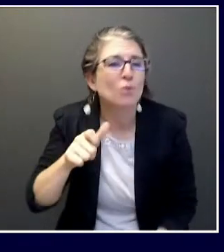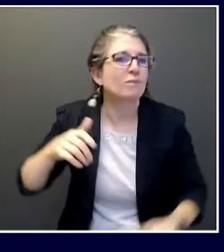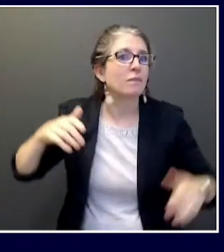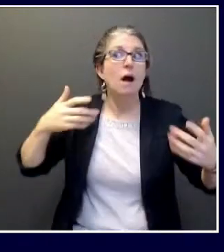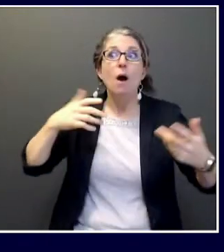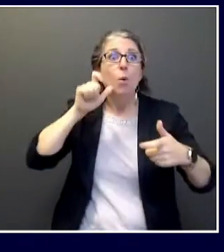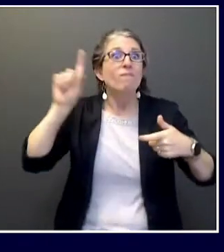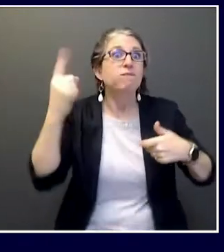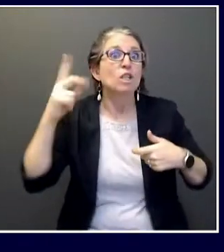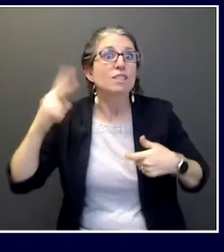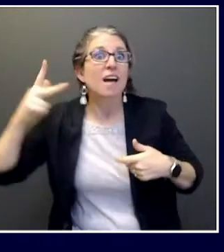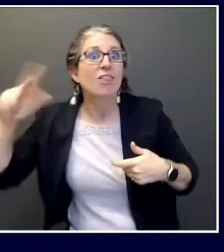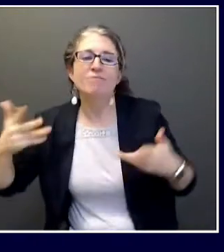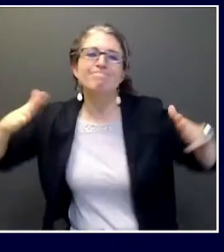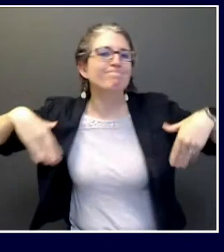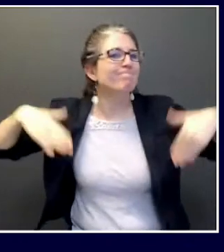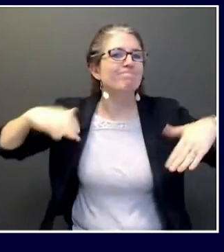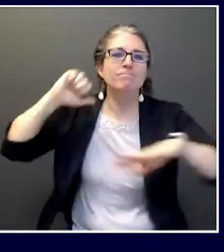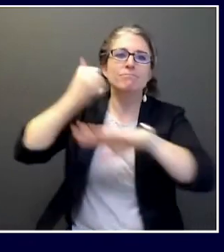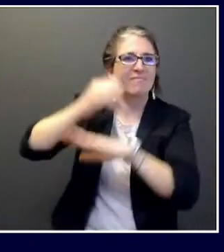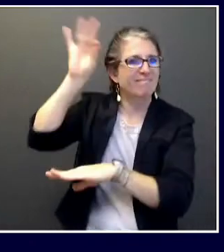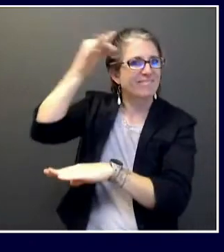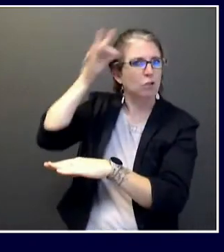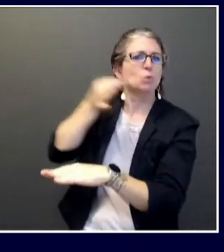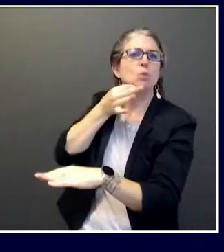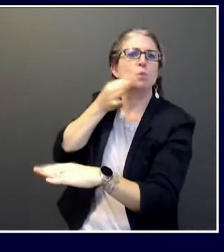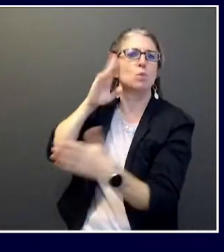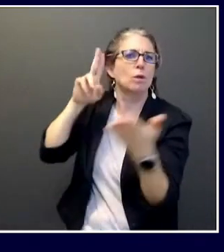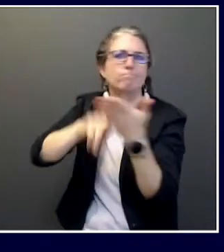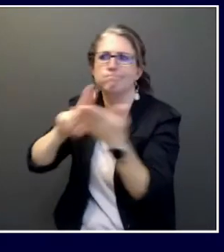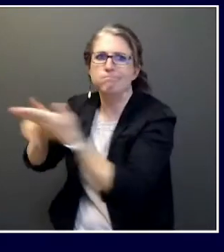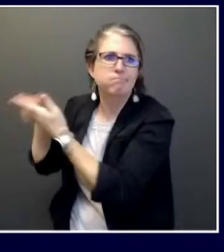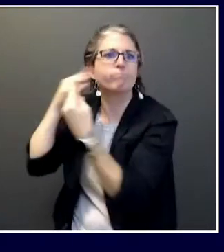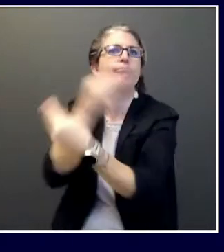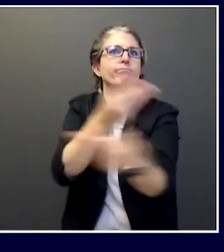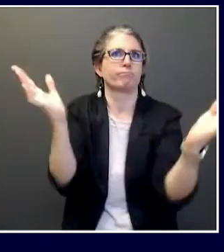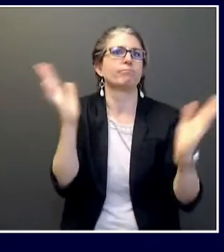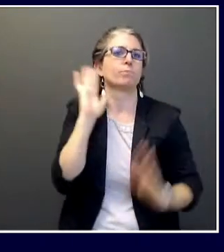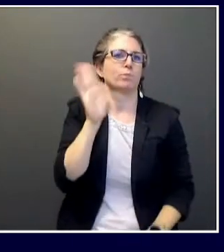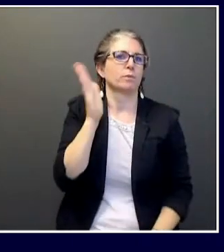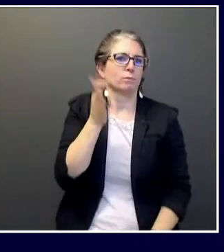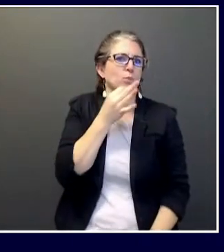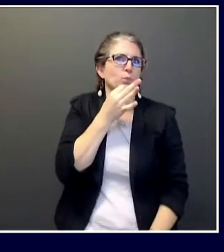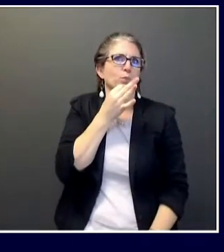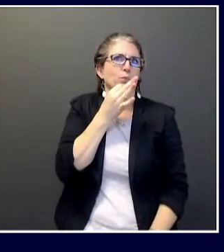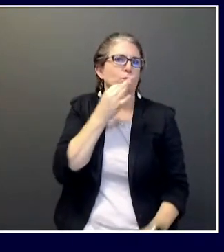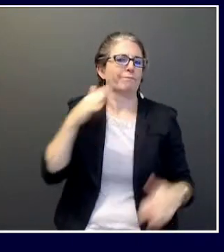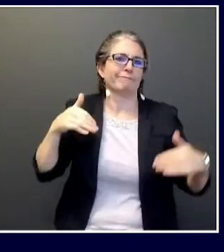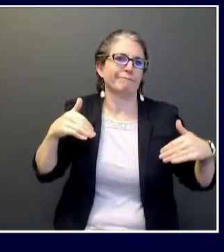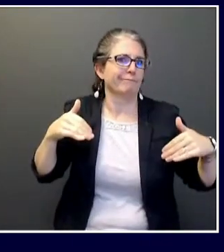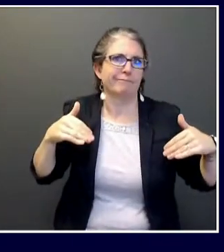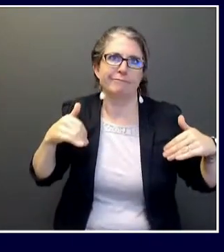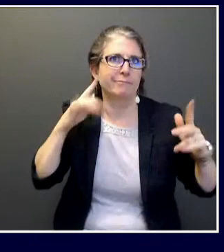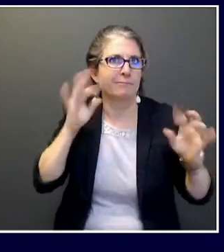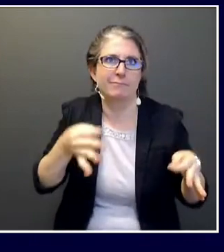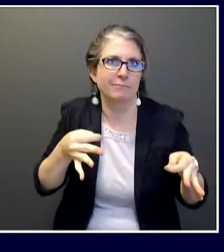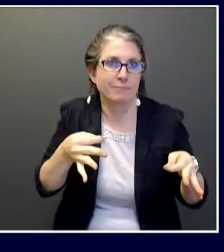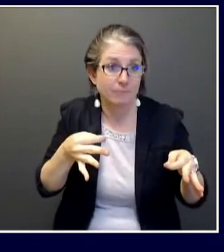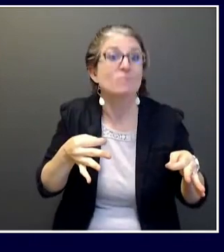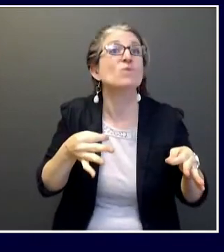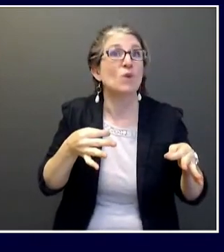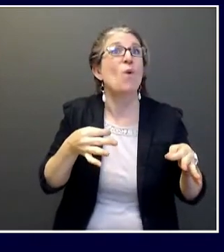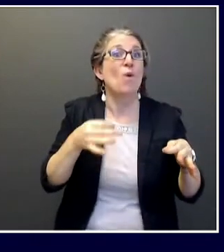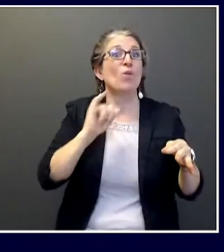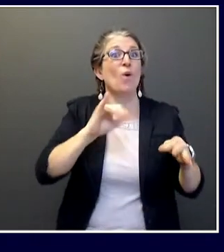J&J, for a wide group of people here in Maine. The groups at issue for the vaccines are slightly different.